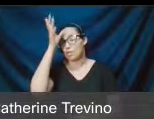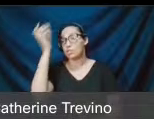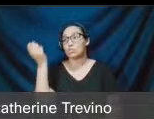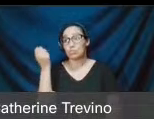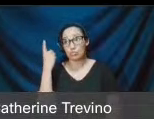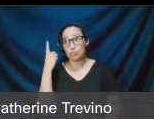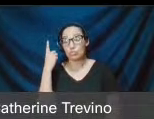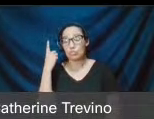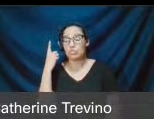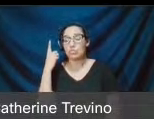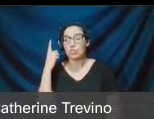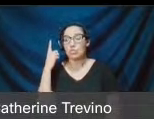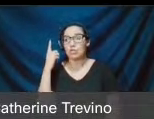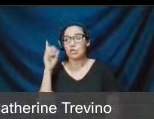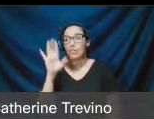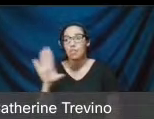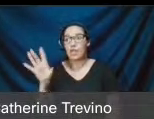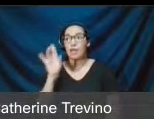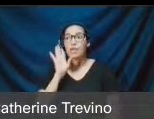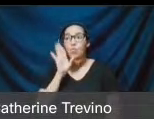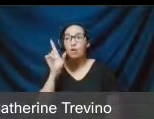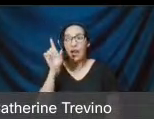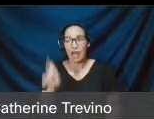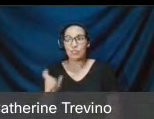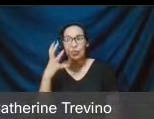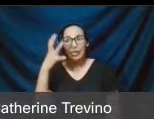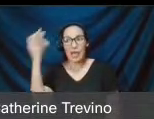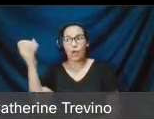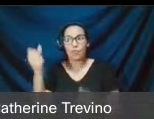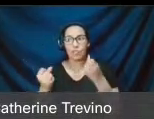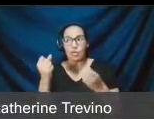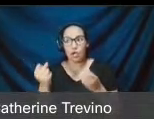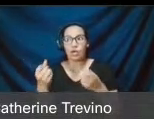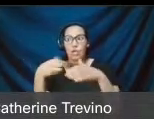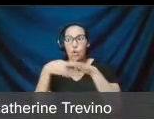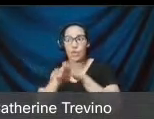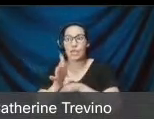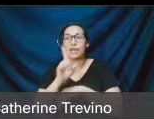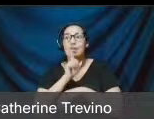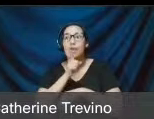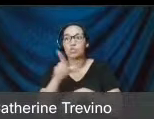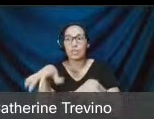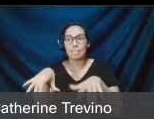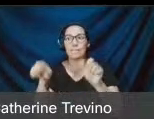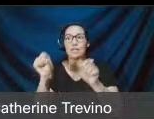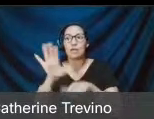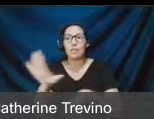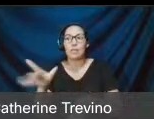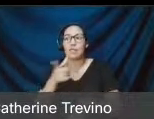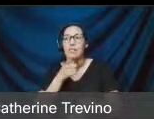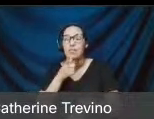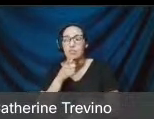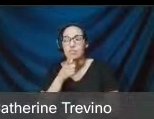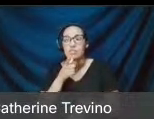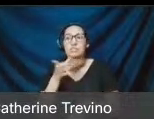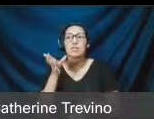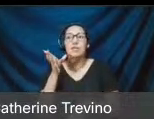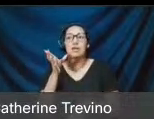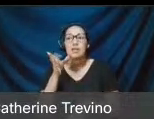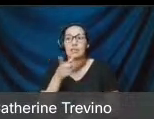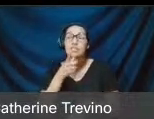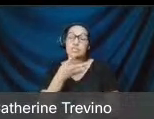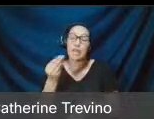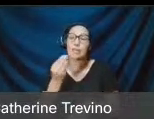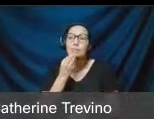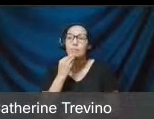understood that that they'll have to get out and actually walk in and pick up their lunches, and that lunches and